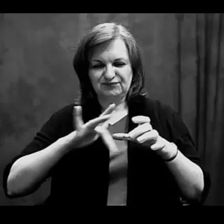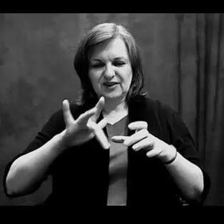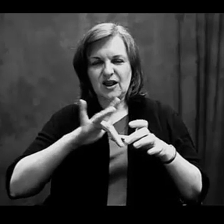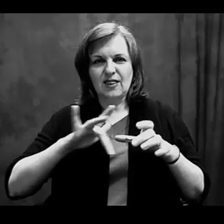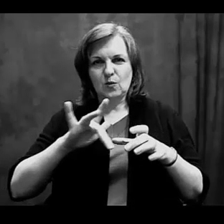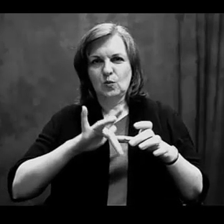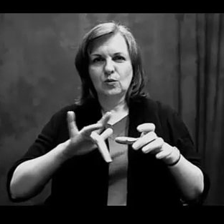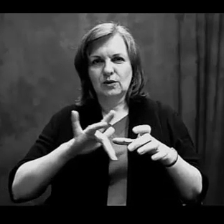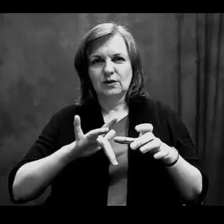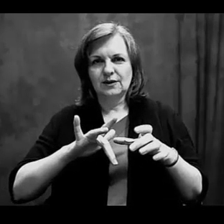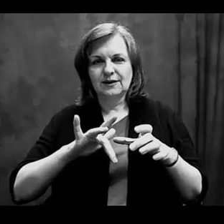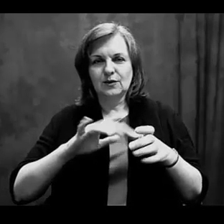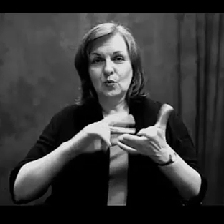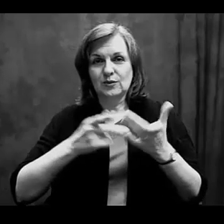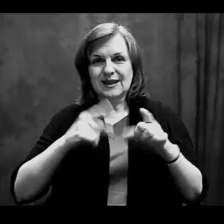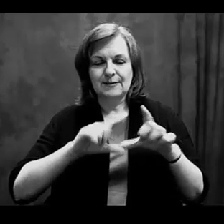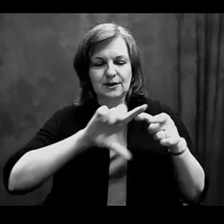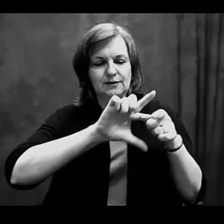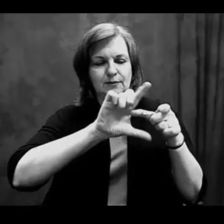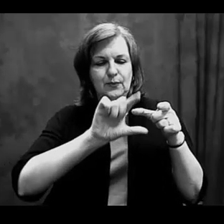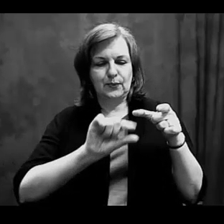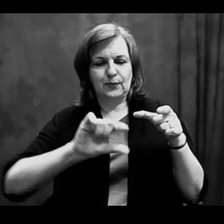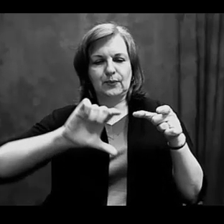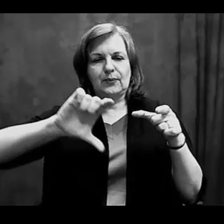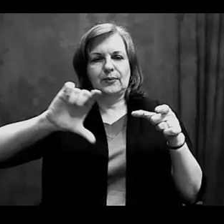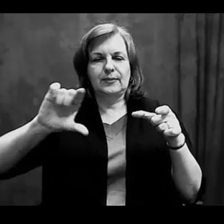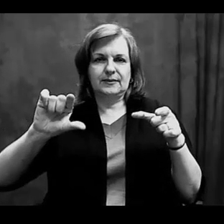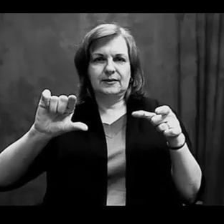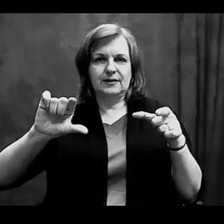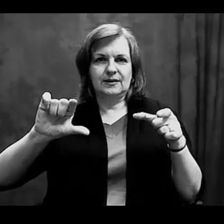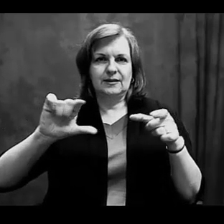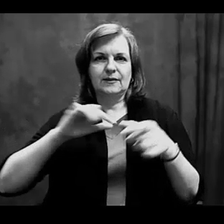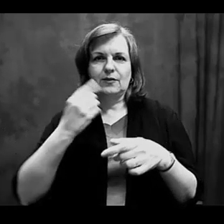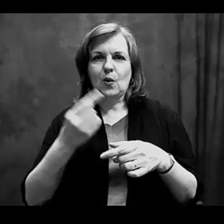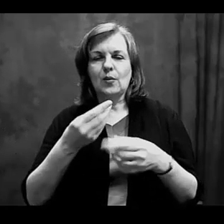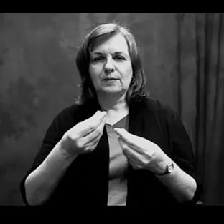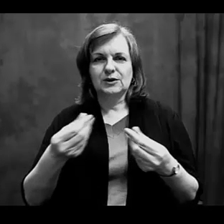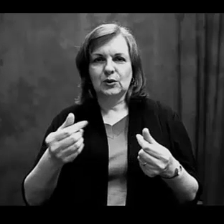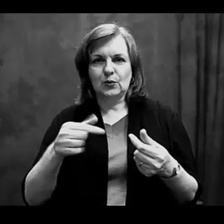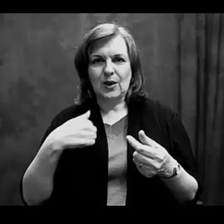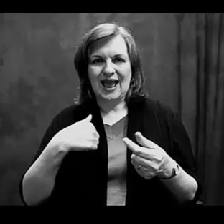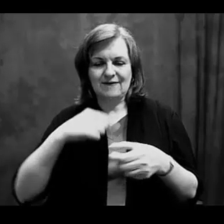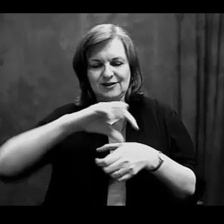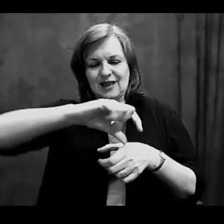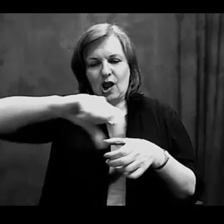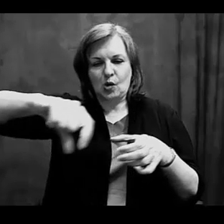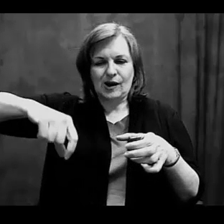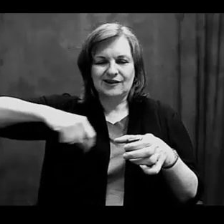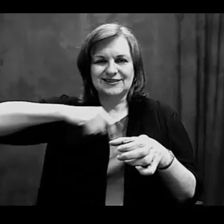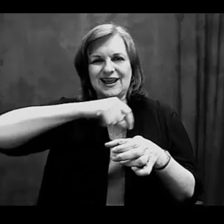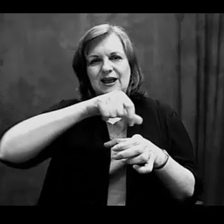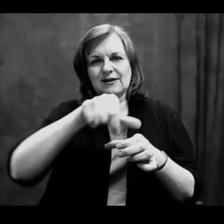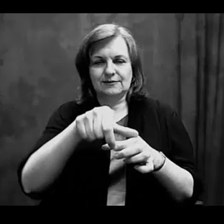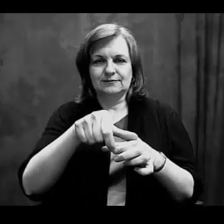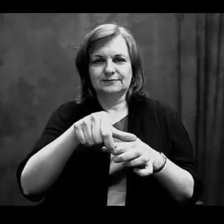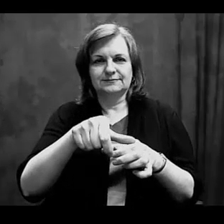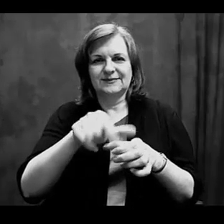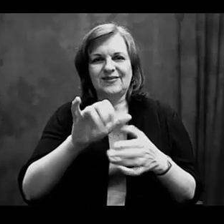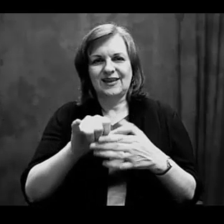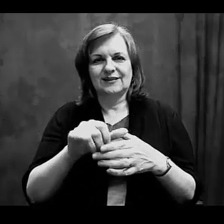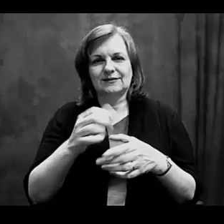they almost look kind of hollow in the middle, right? This is because the middle is actually squishing together. The